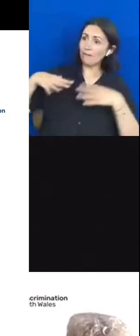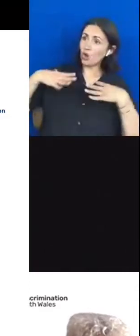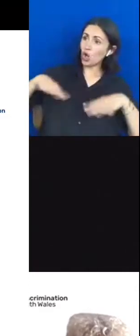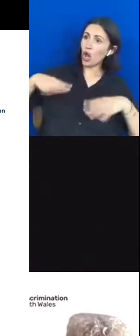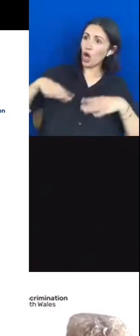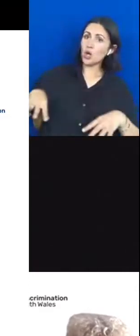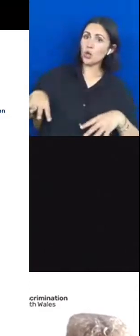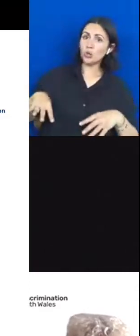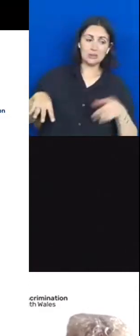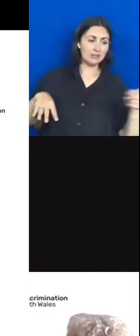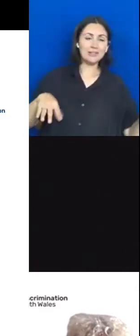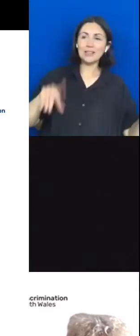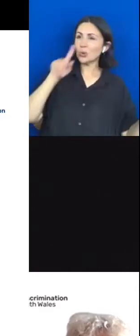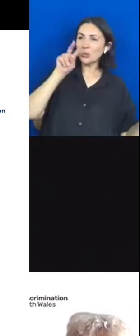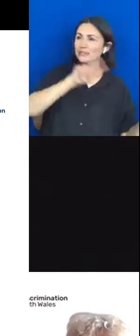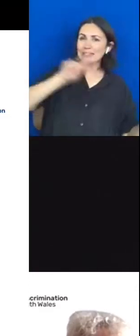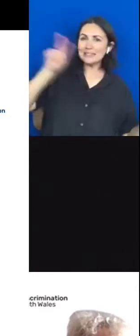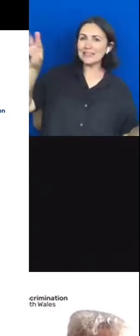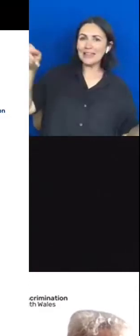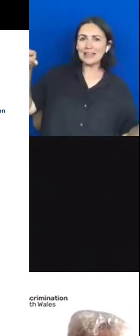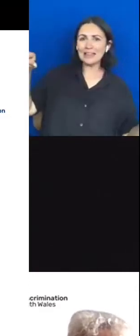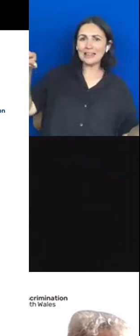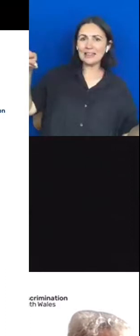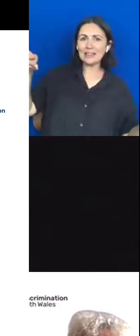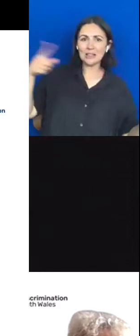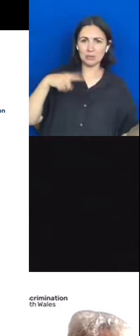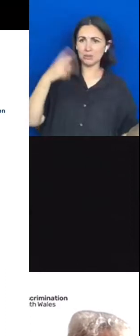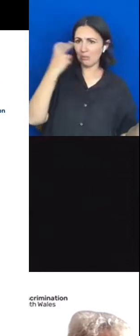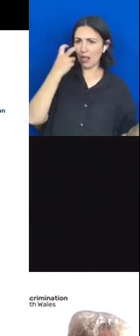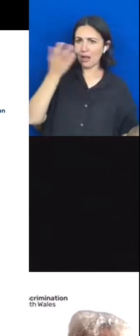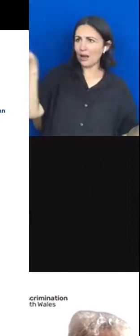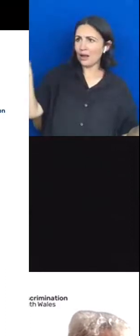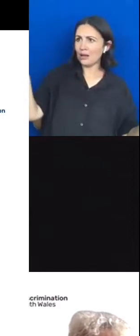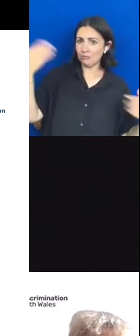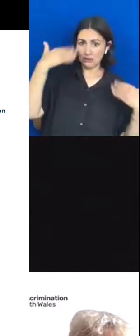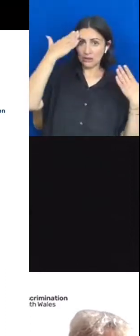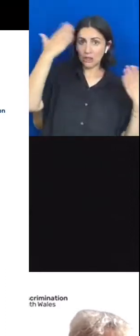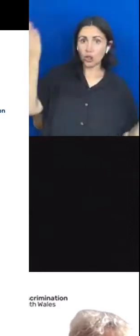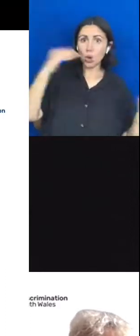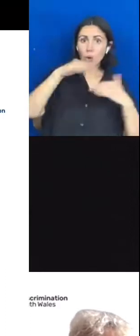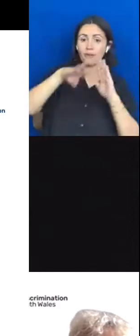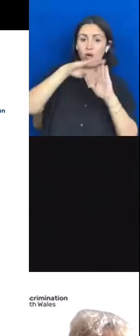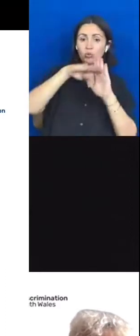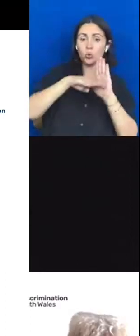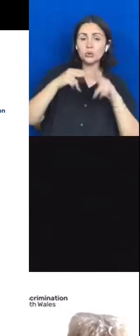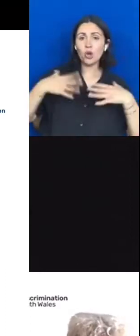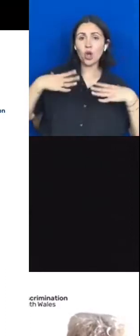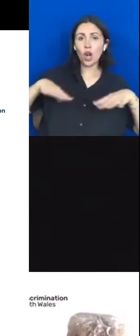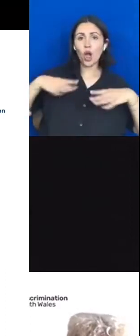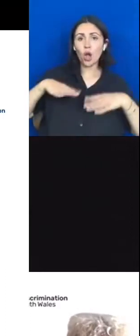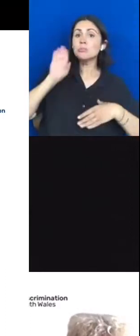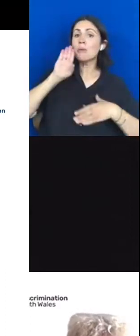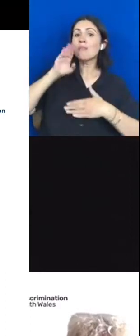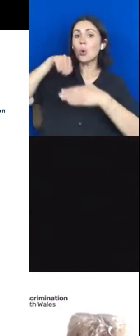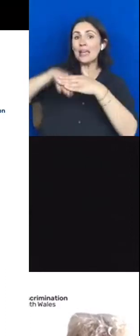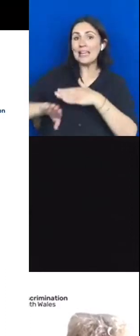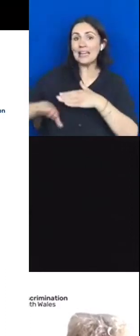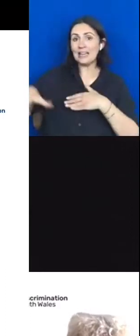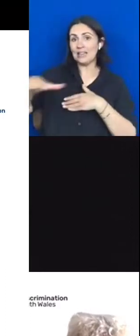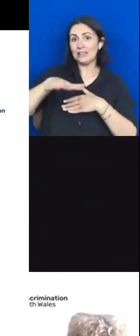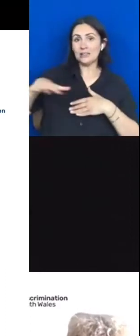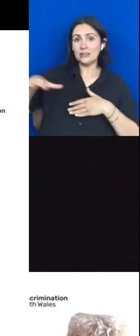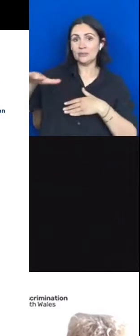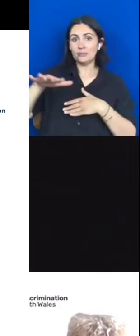to comply with the condition of entry because of his disability. And it could be argued that G was